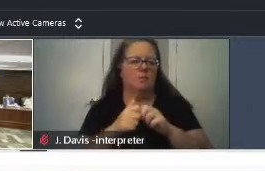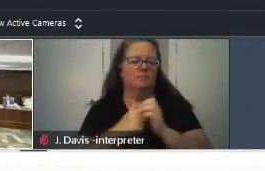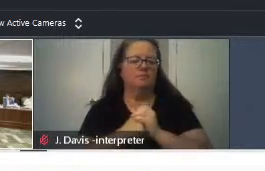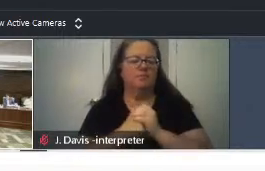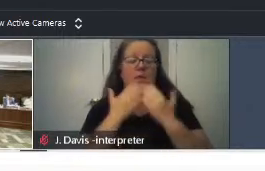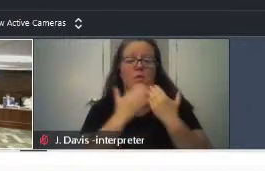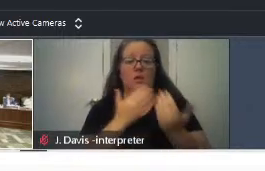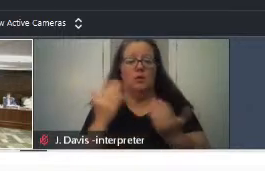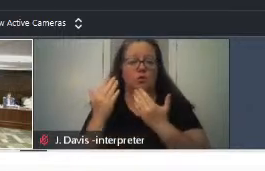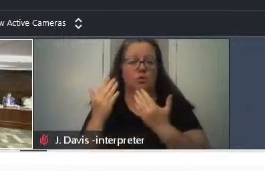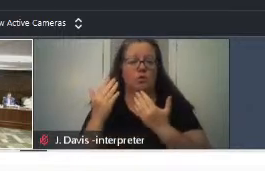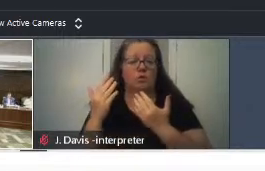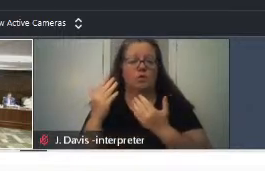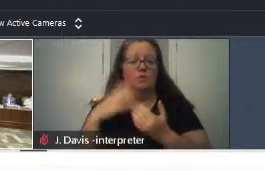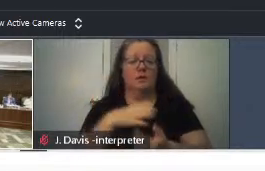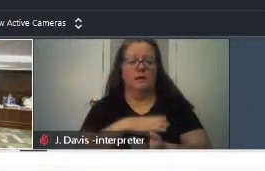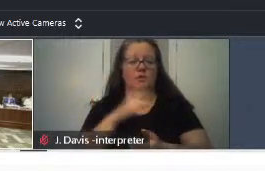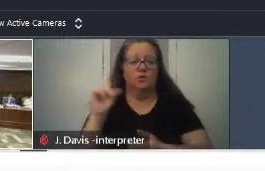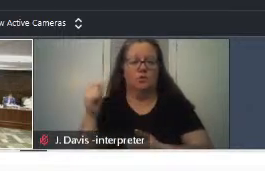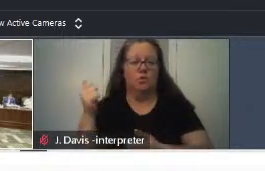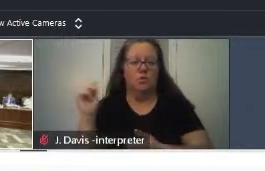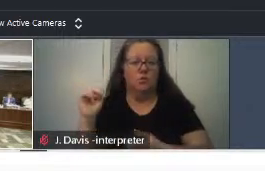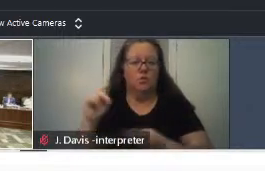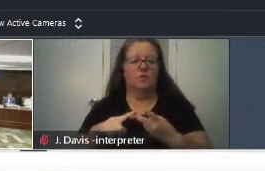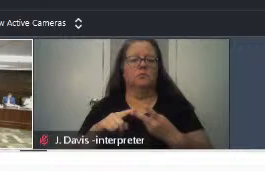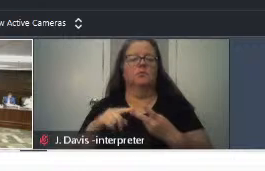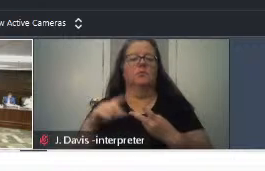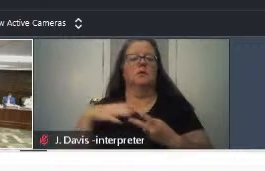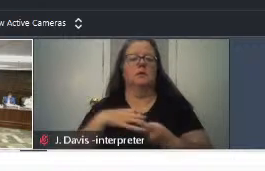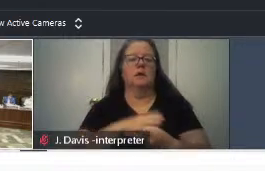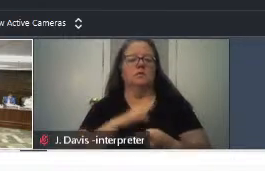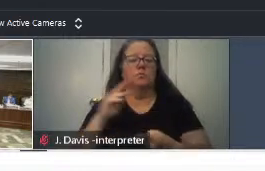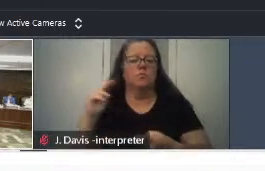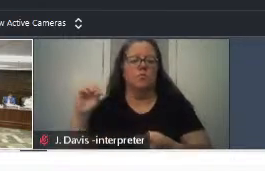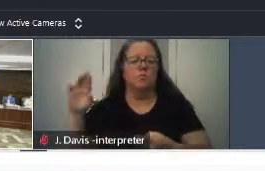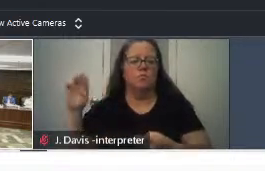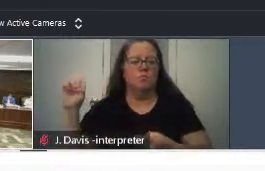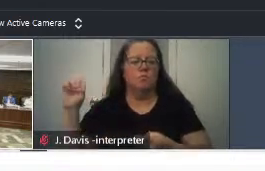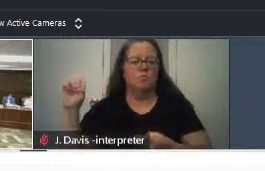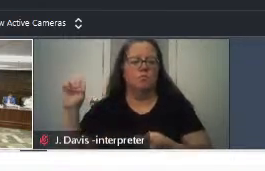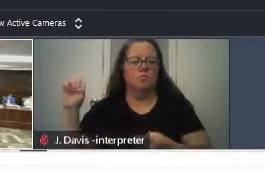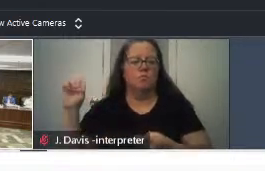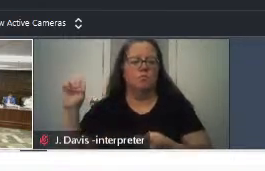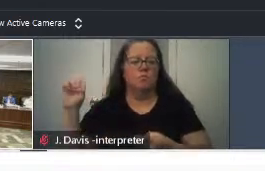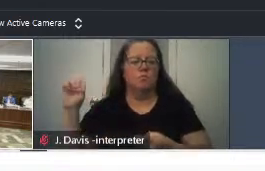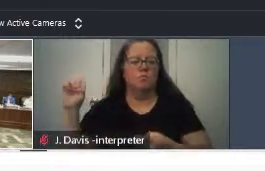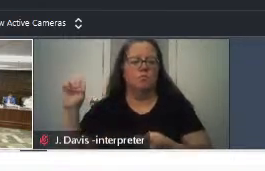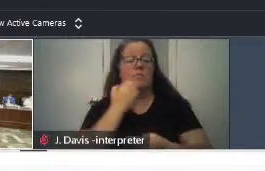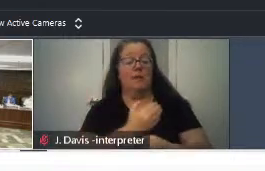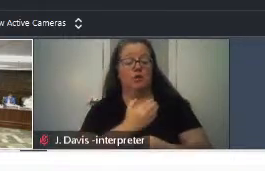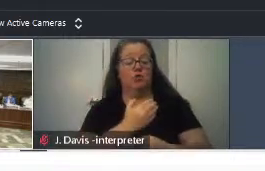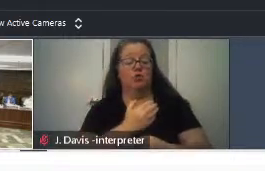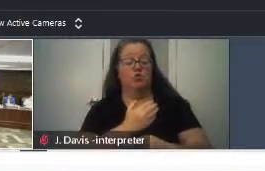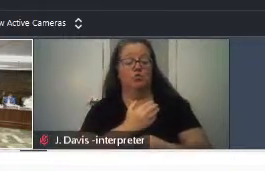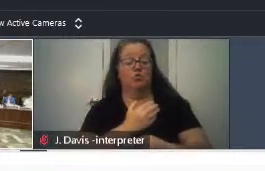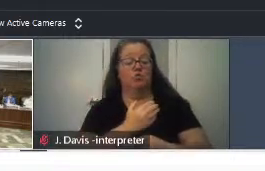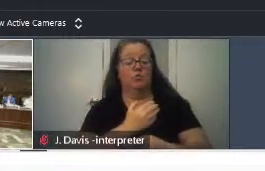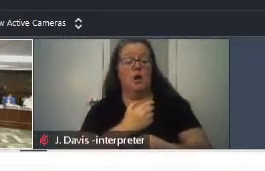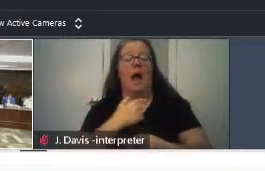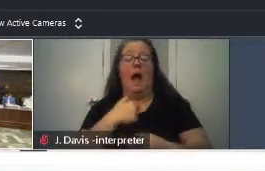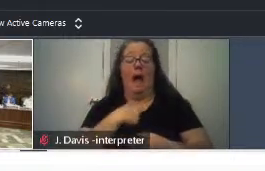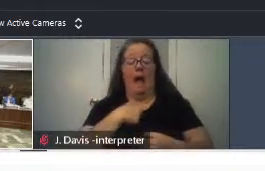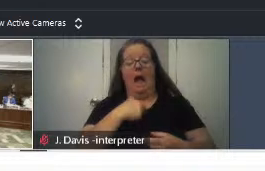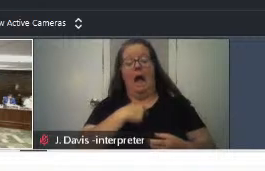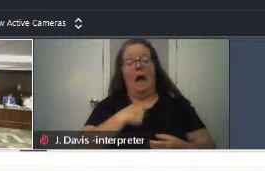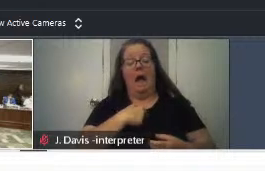Thank you, Councilwoman Logan. Councilman Warren. Thank you, Mr. Chair. What I foresee